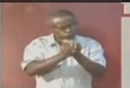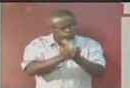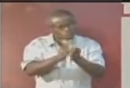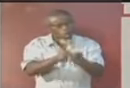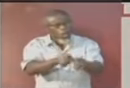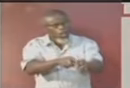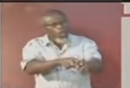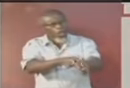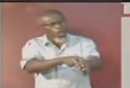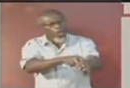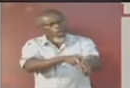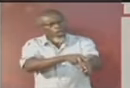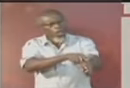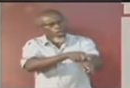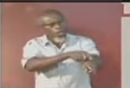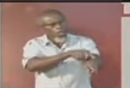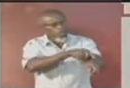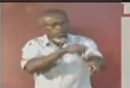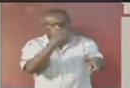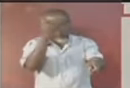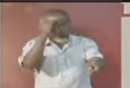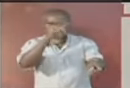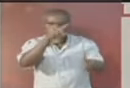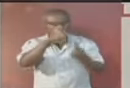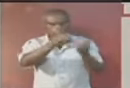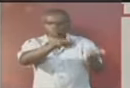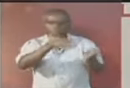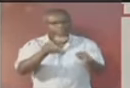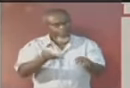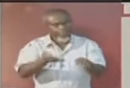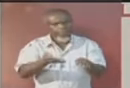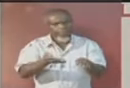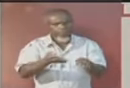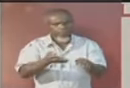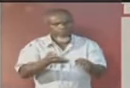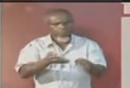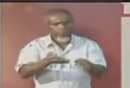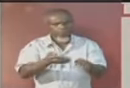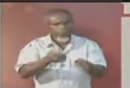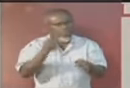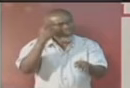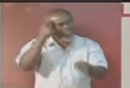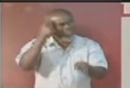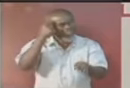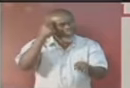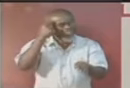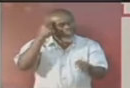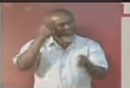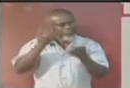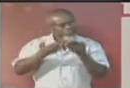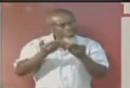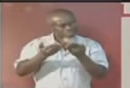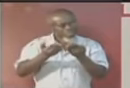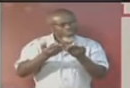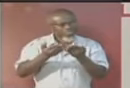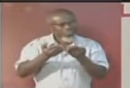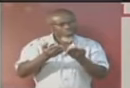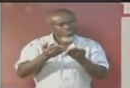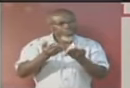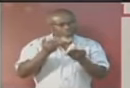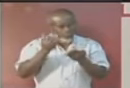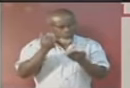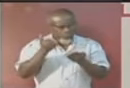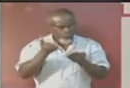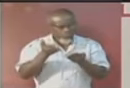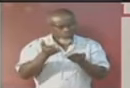we assume, we don't know the time of death, we assume that the possible infectivity of those individuals would have been low by